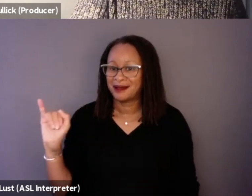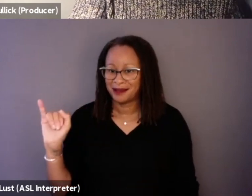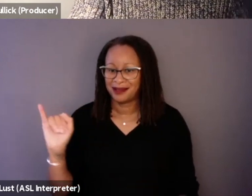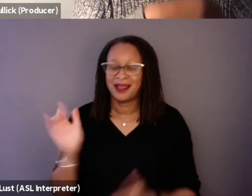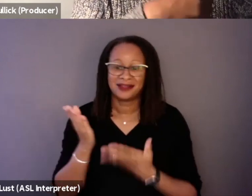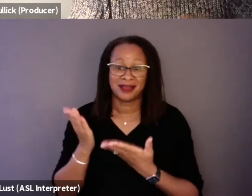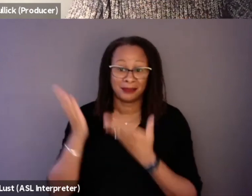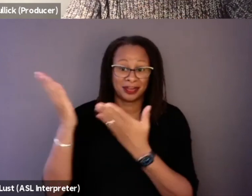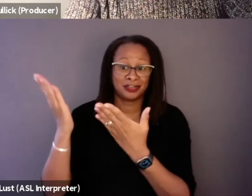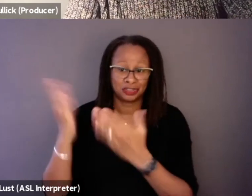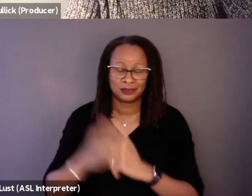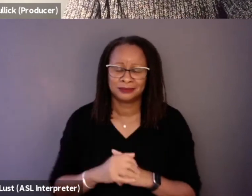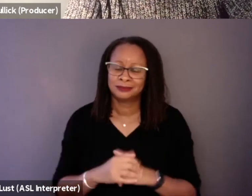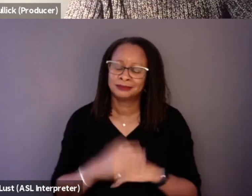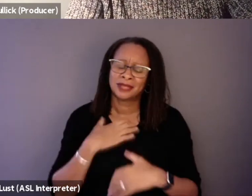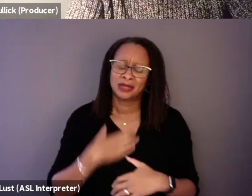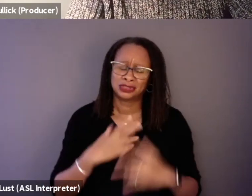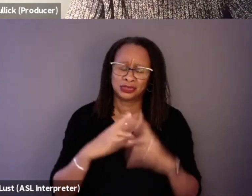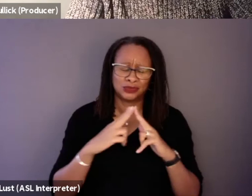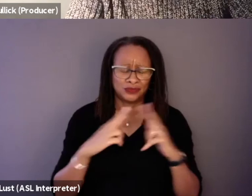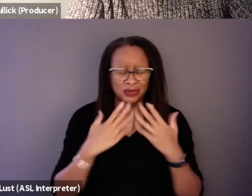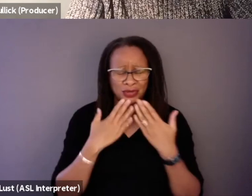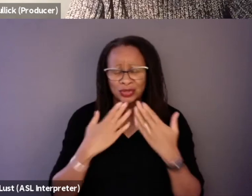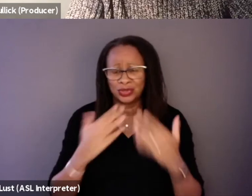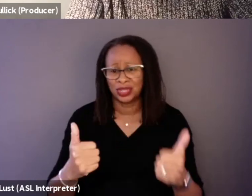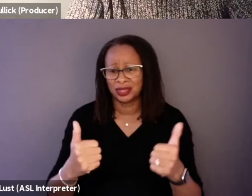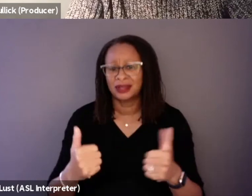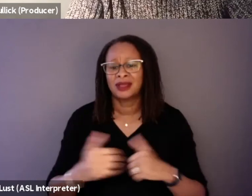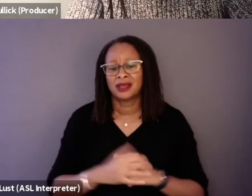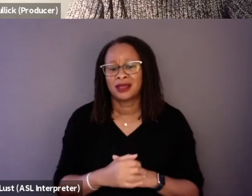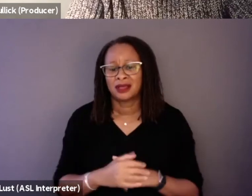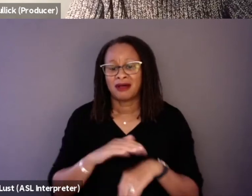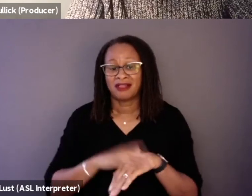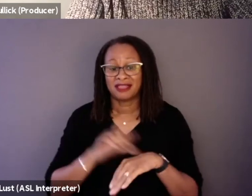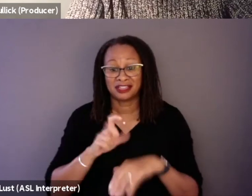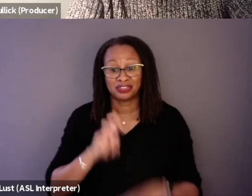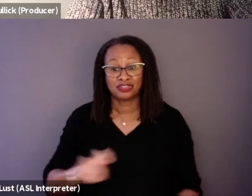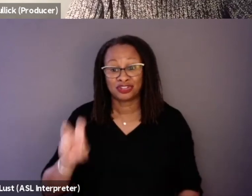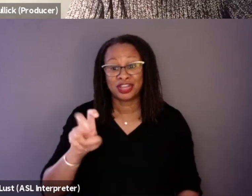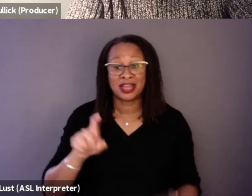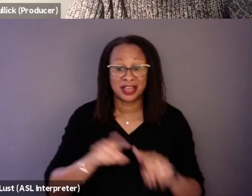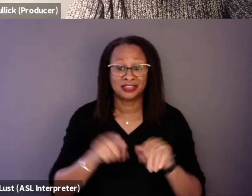and wish you good luck on this journey as